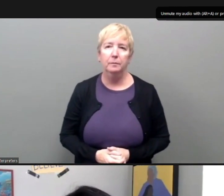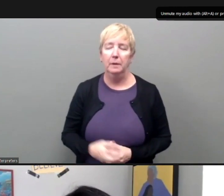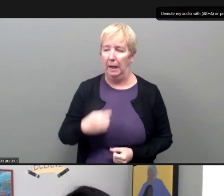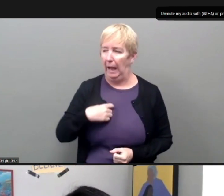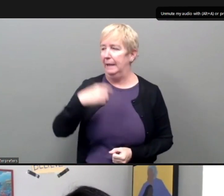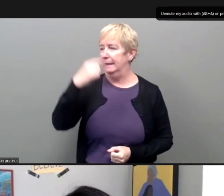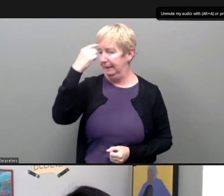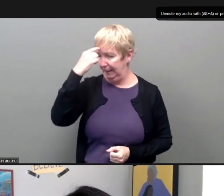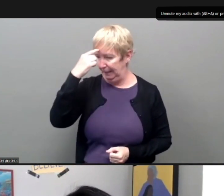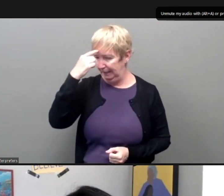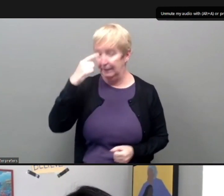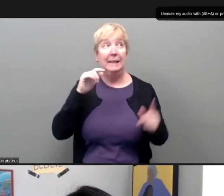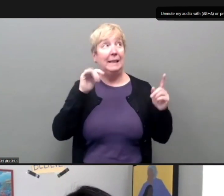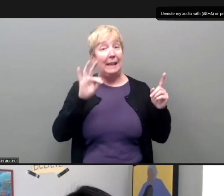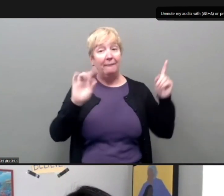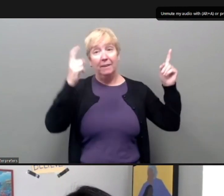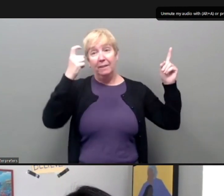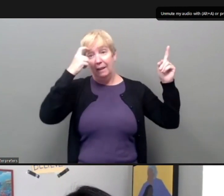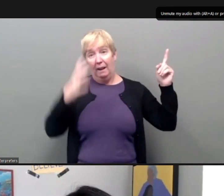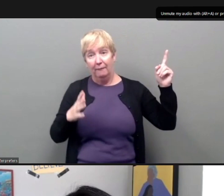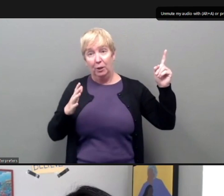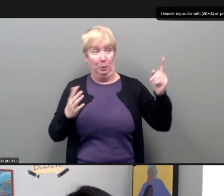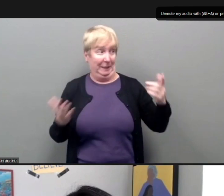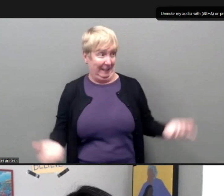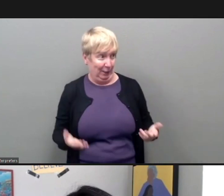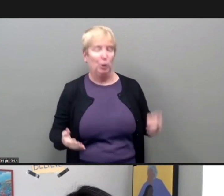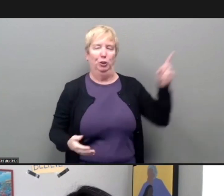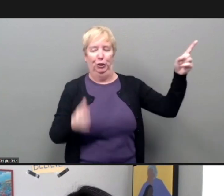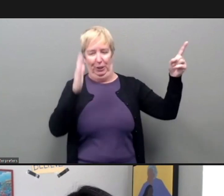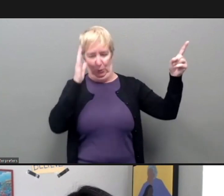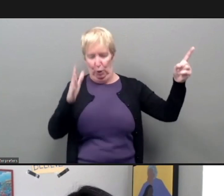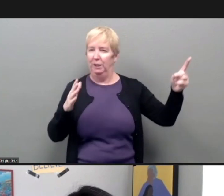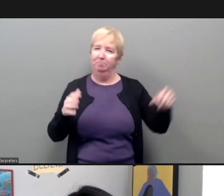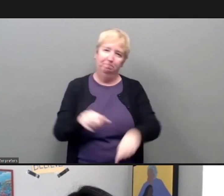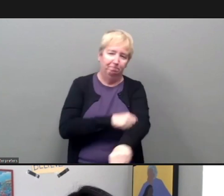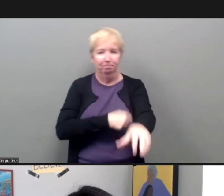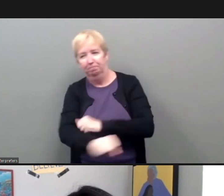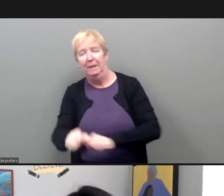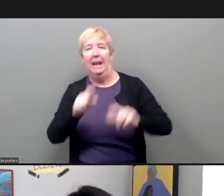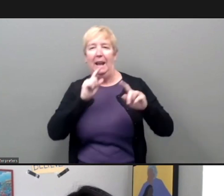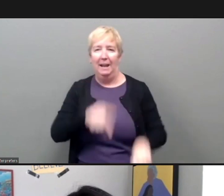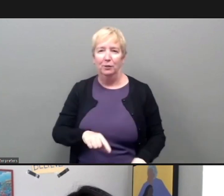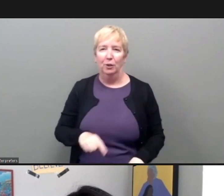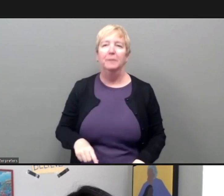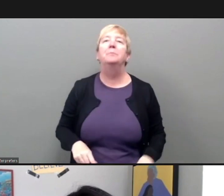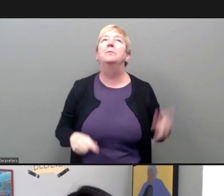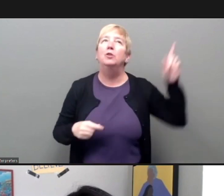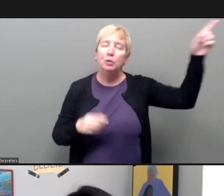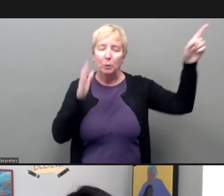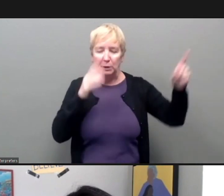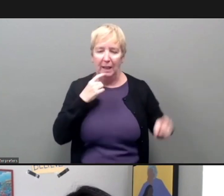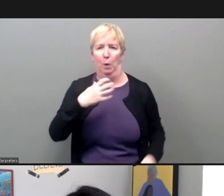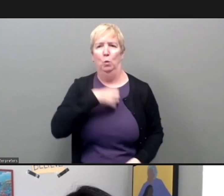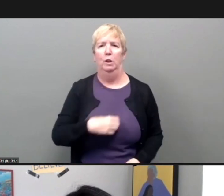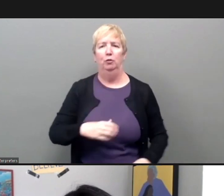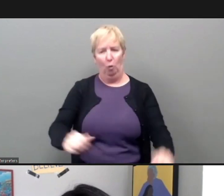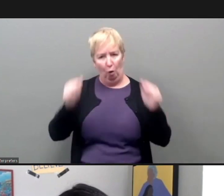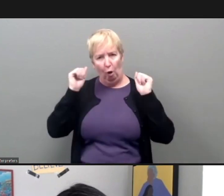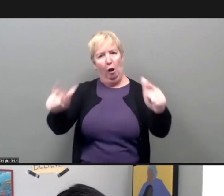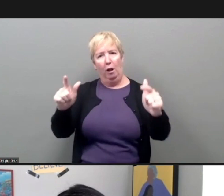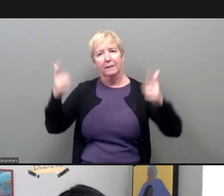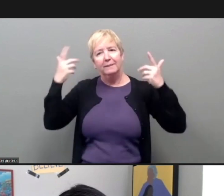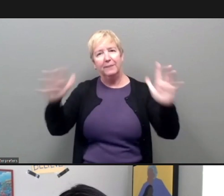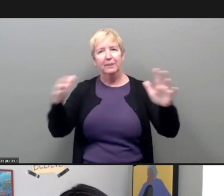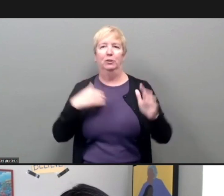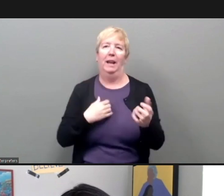if the governor were here, she would love to answer that question. And she would say, I would prefer that everyone already had their booster shot. So that's